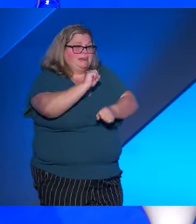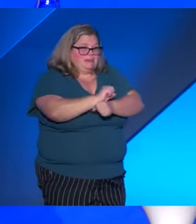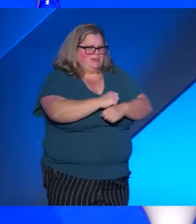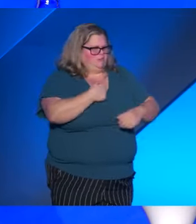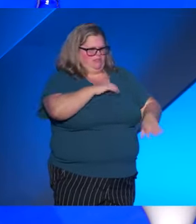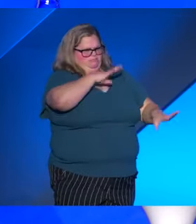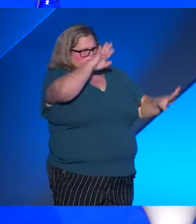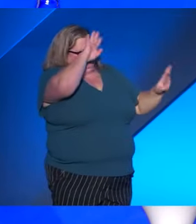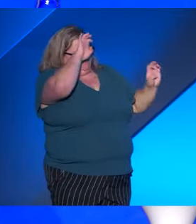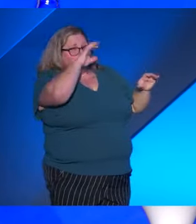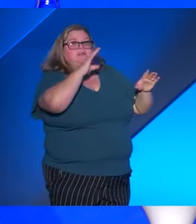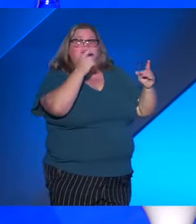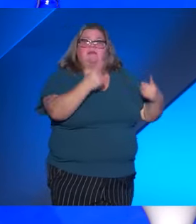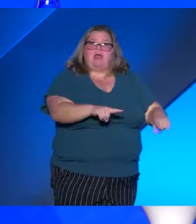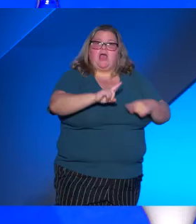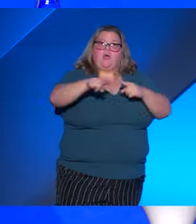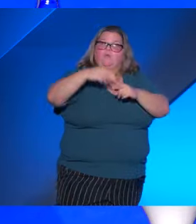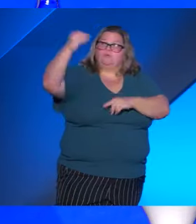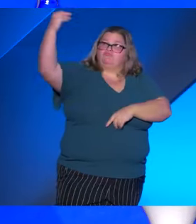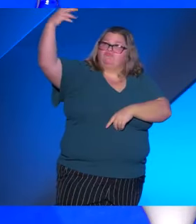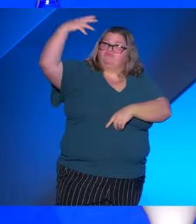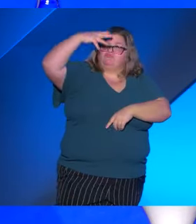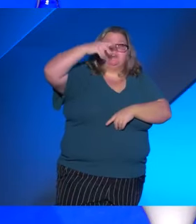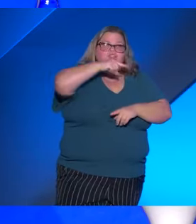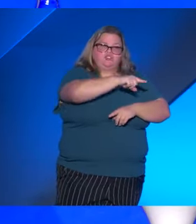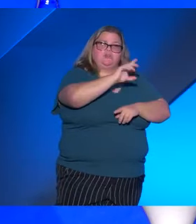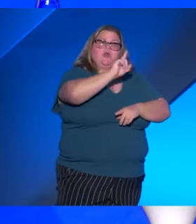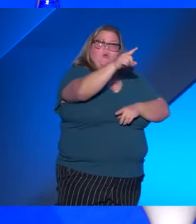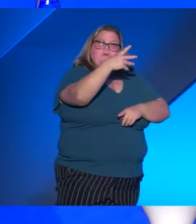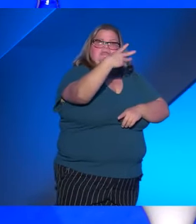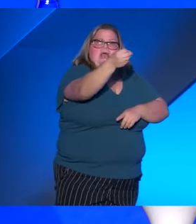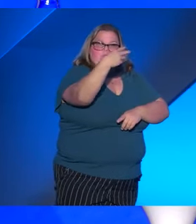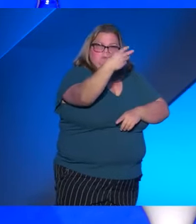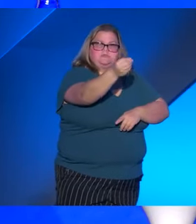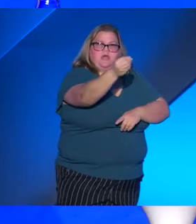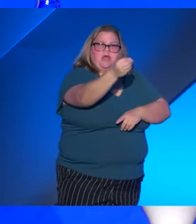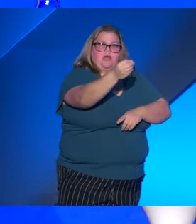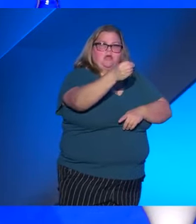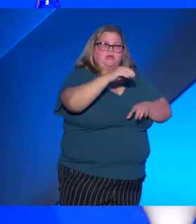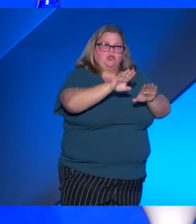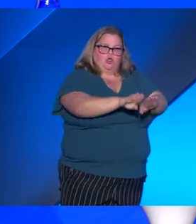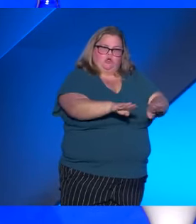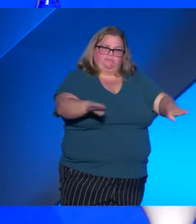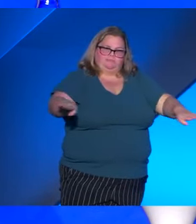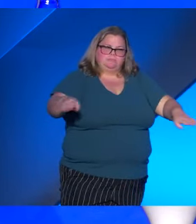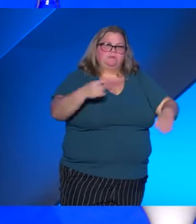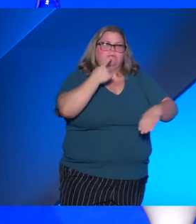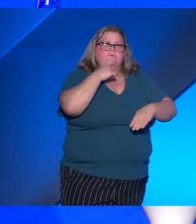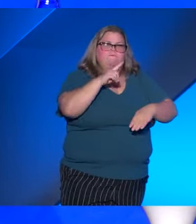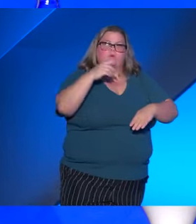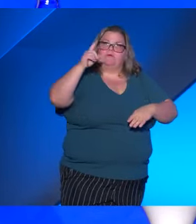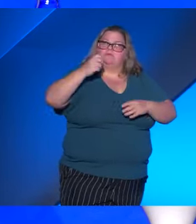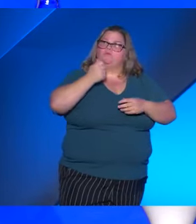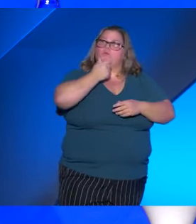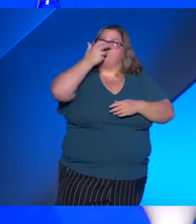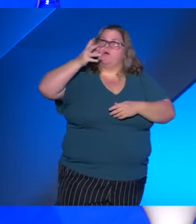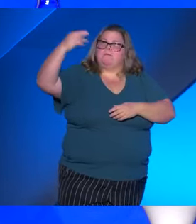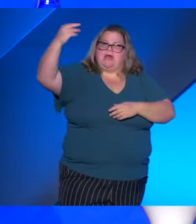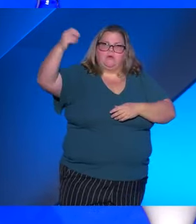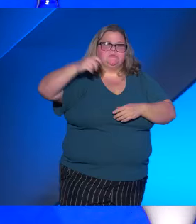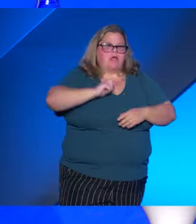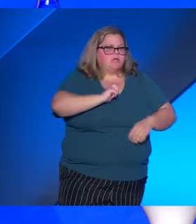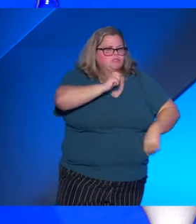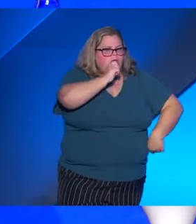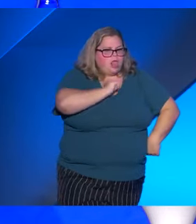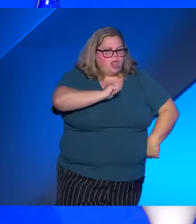sunny and has a popsicle. And she said, because it drips, it focuses her to not use her laptop. So what's your popsicle moment?